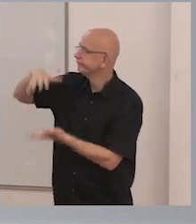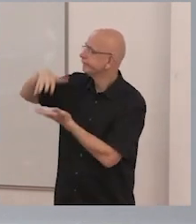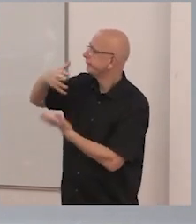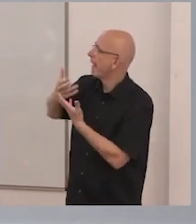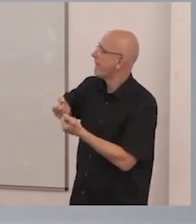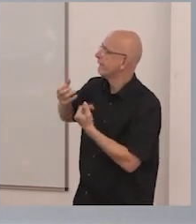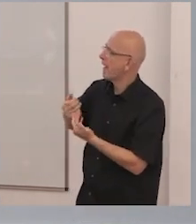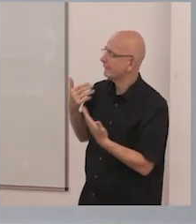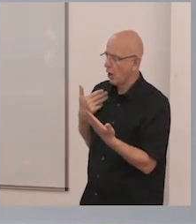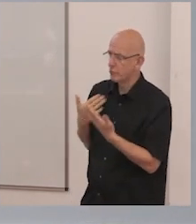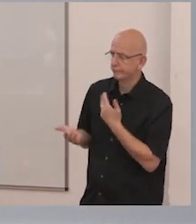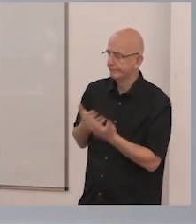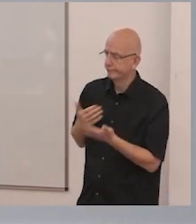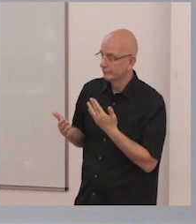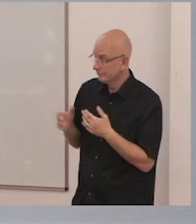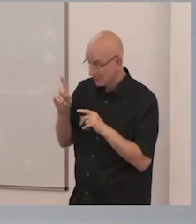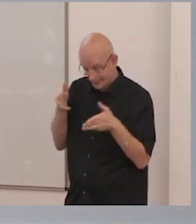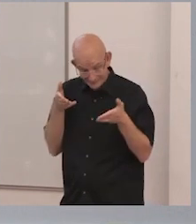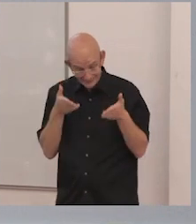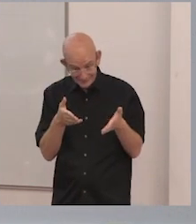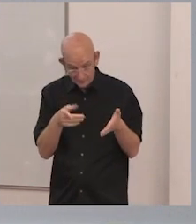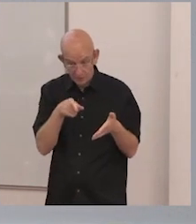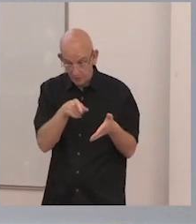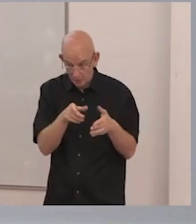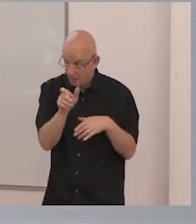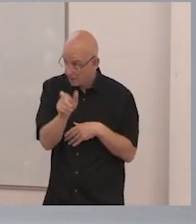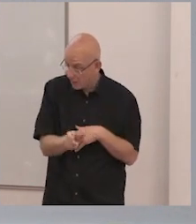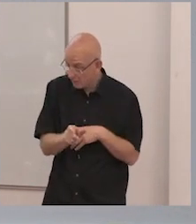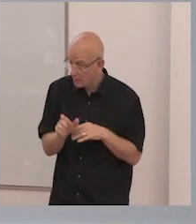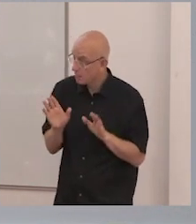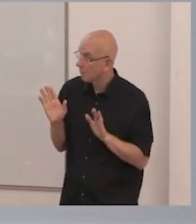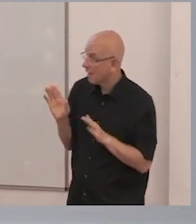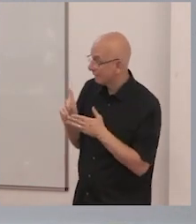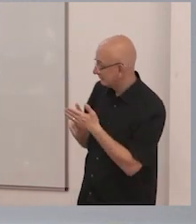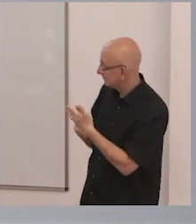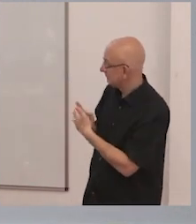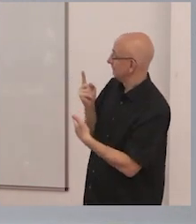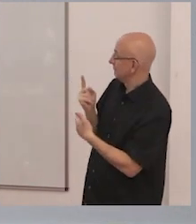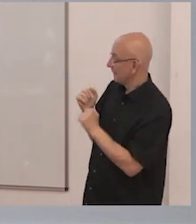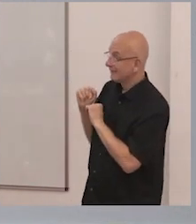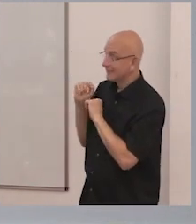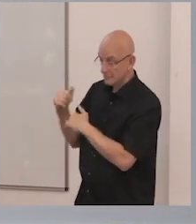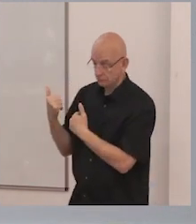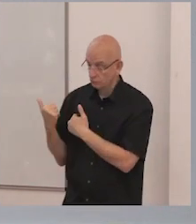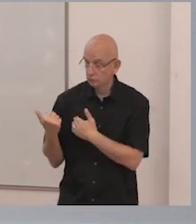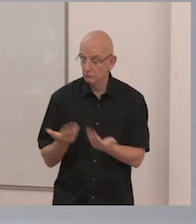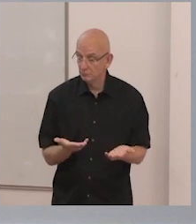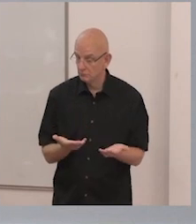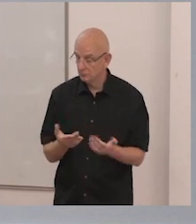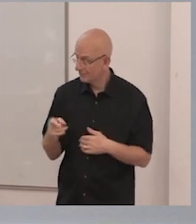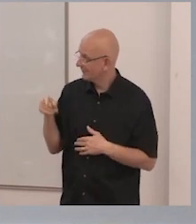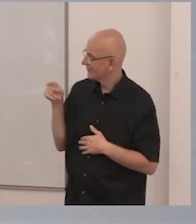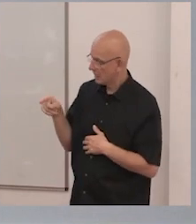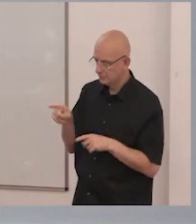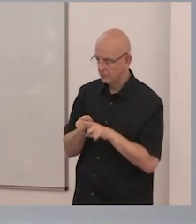whenever possible, and taking into account the financial resources of parents and others caring for